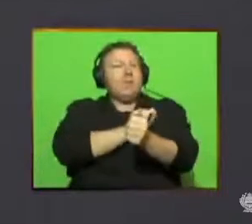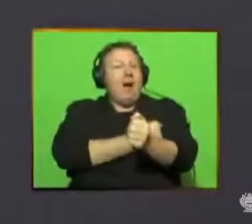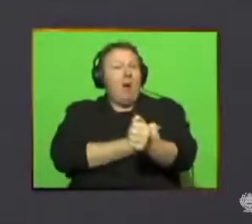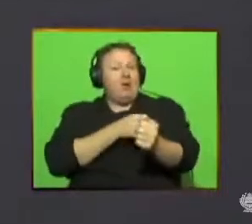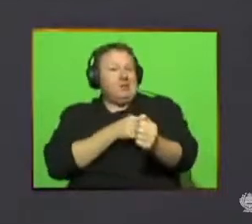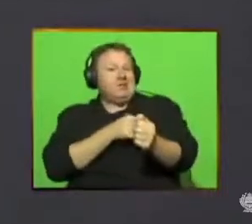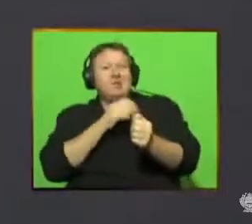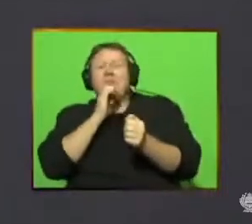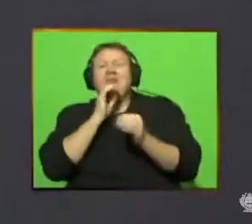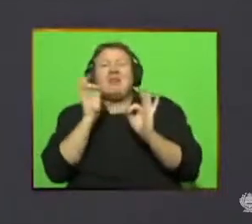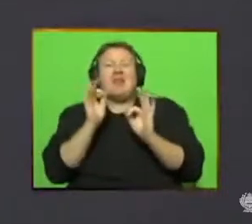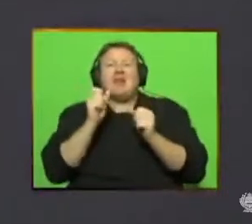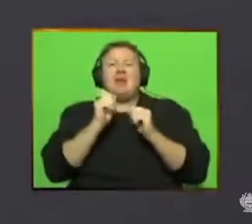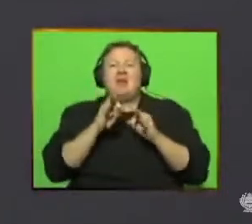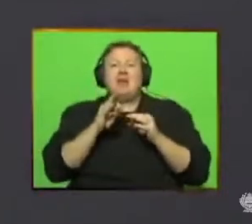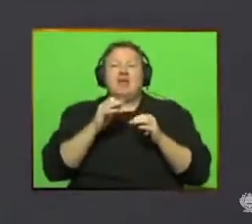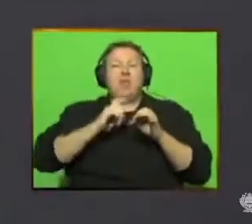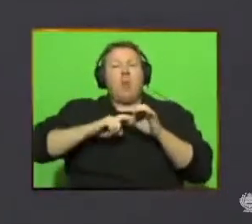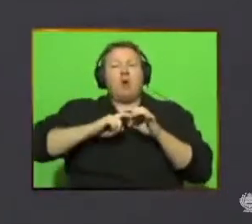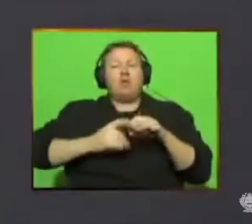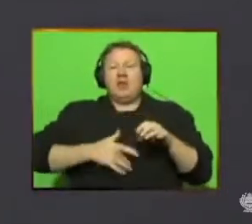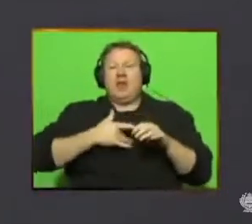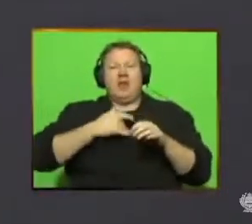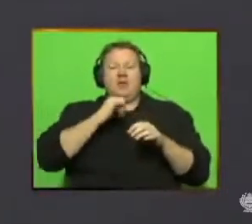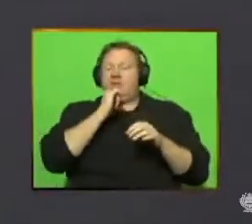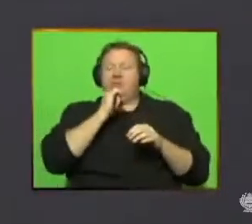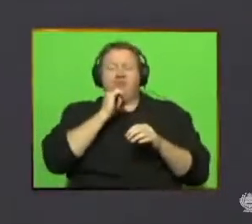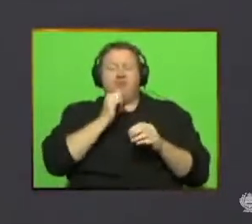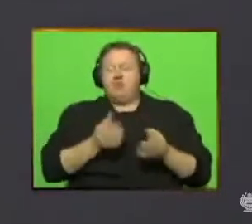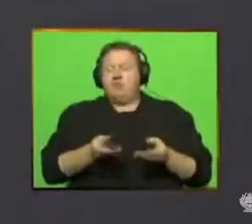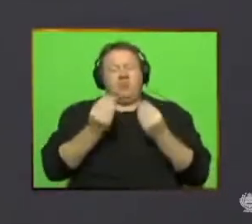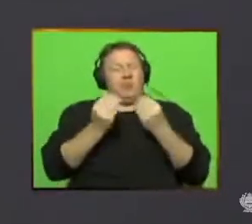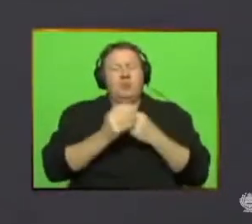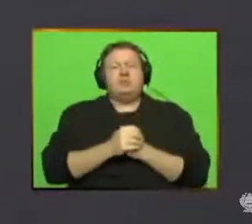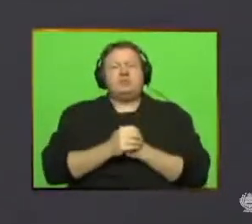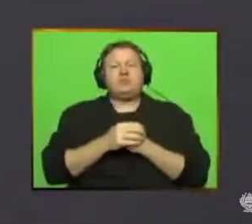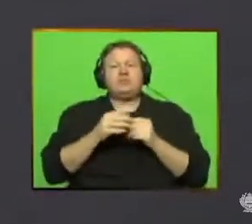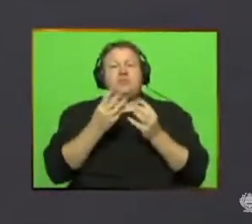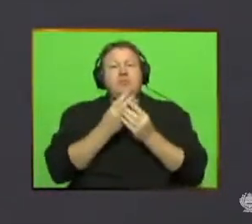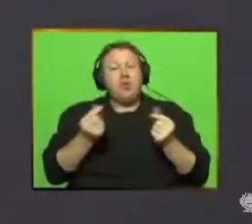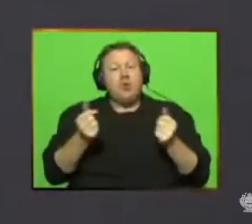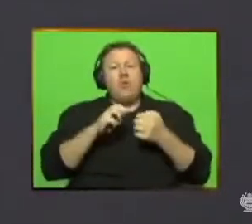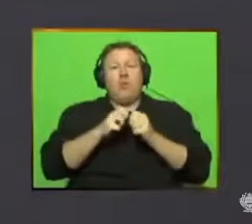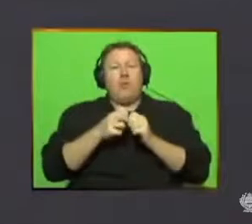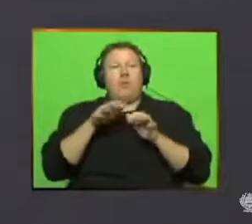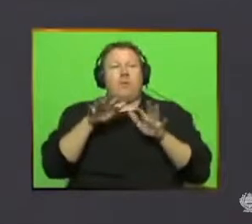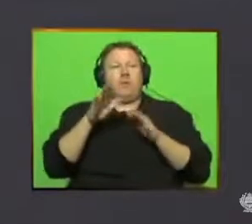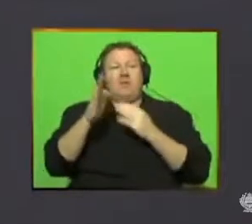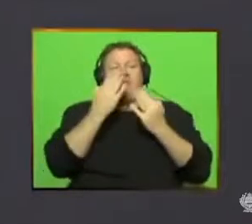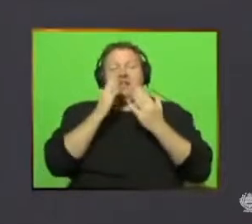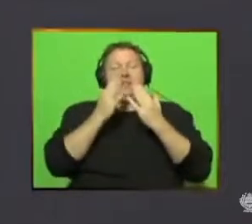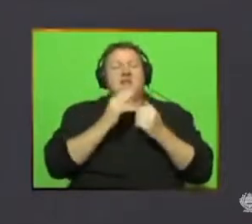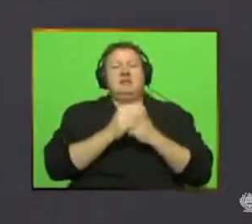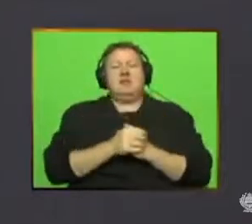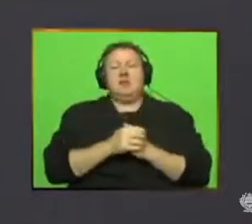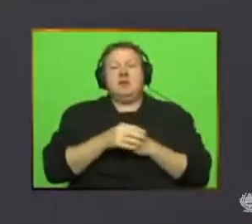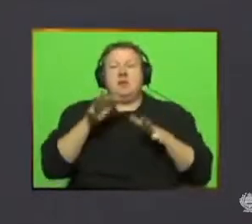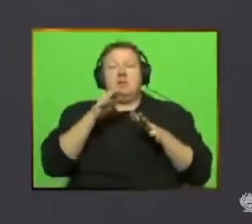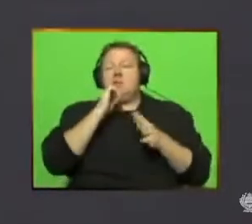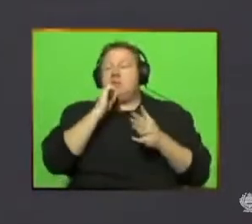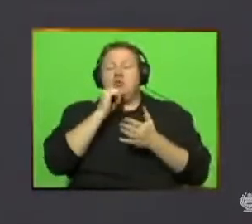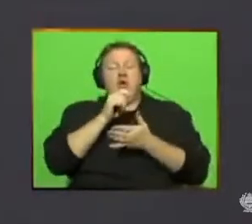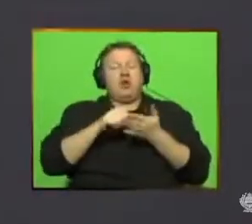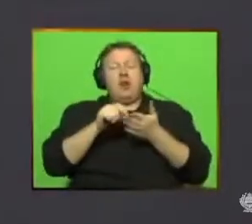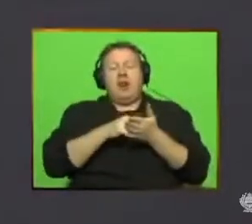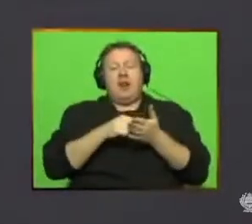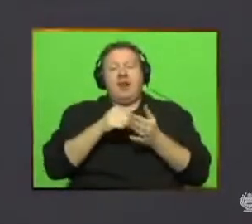good quality of life and the resolution of the problems that are faced by the people. People do not elect parties for the sake